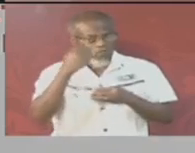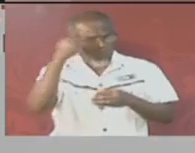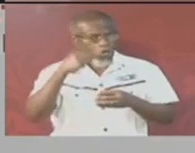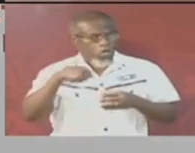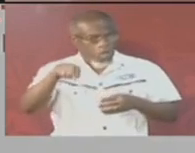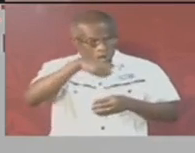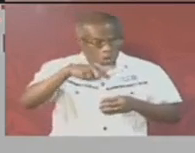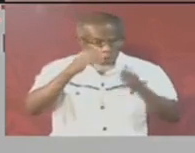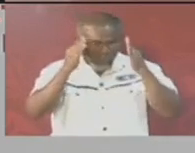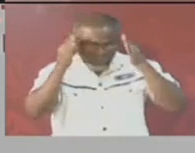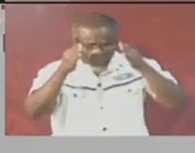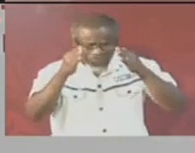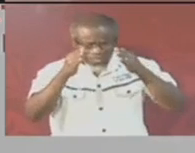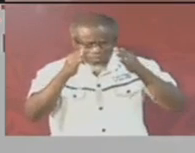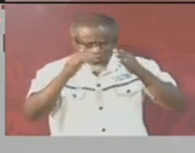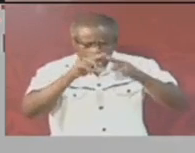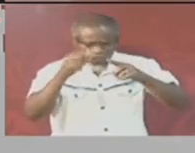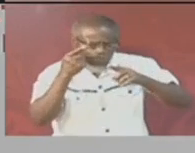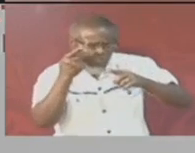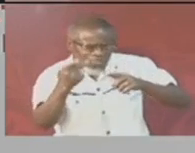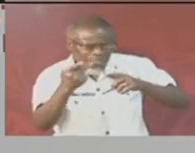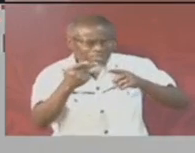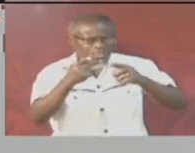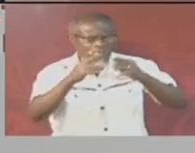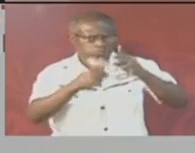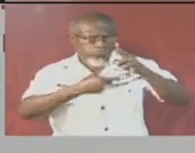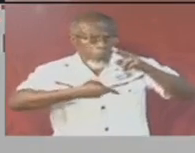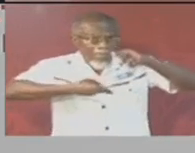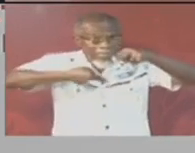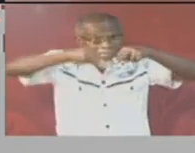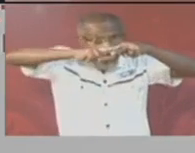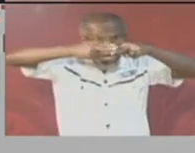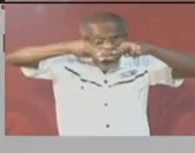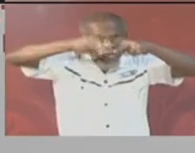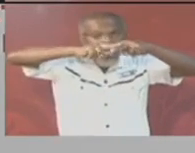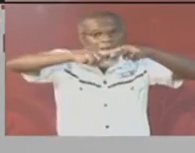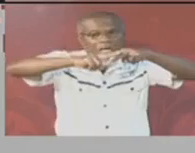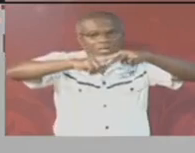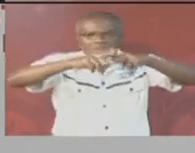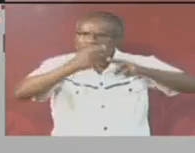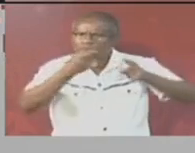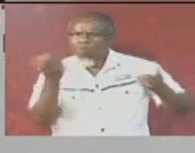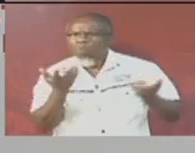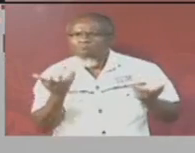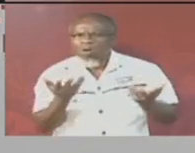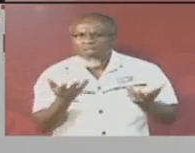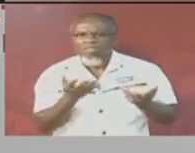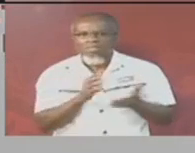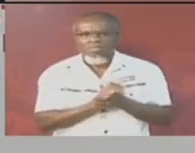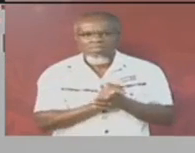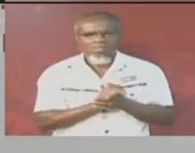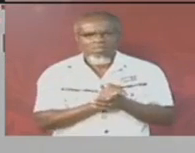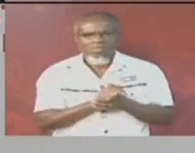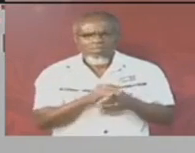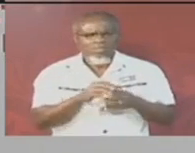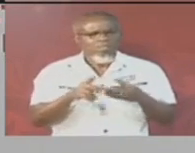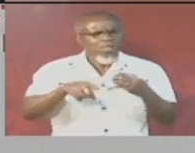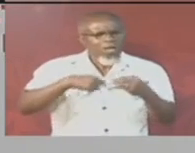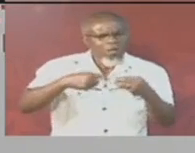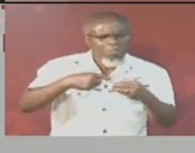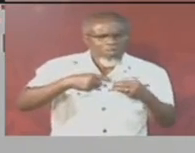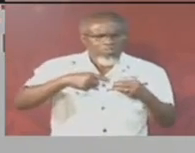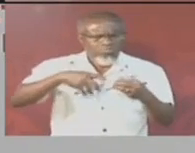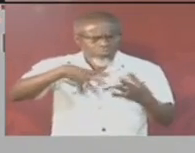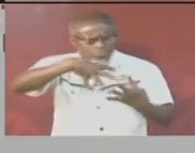that the spike that we have seen and we are seeing involves circulation of this